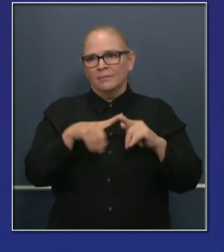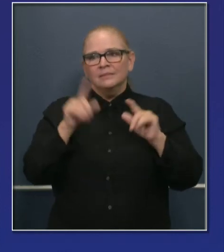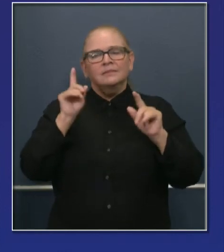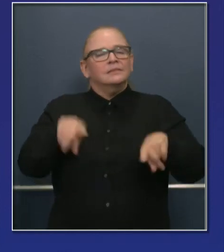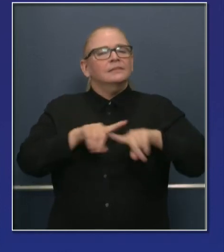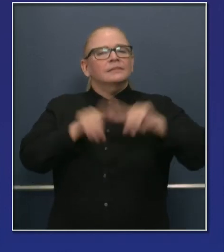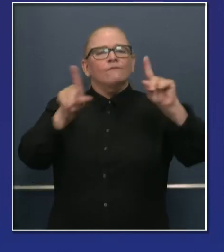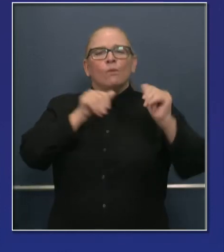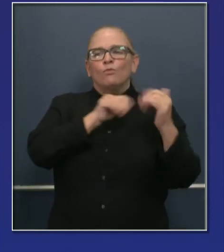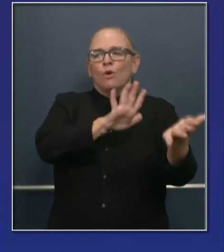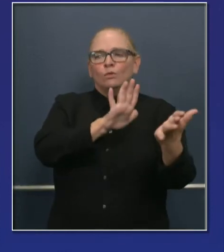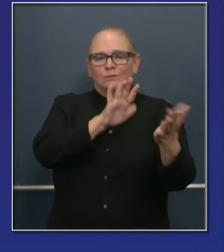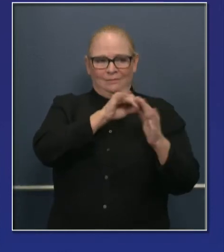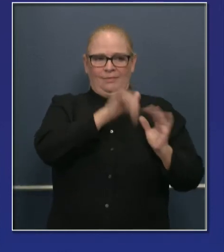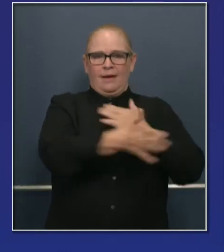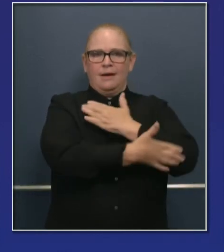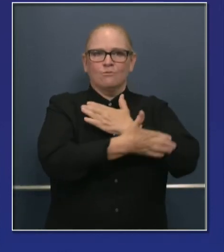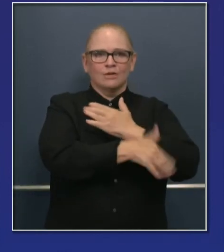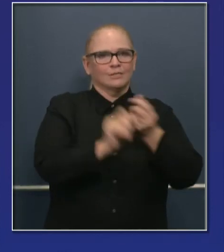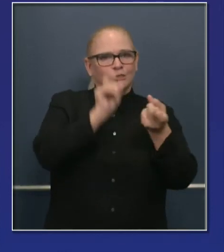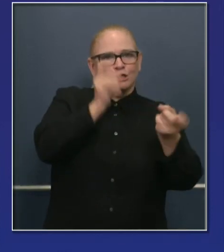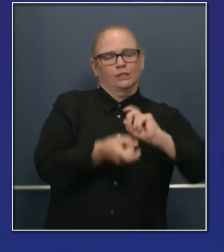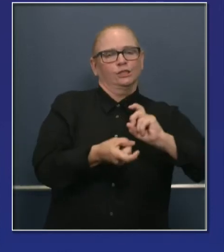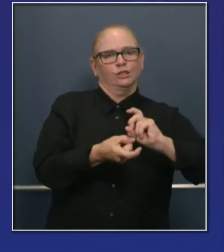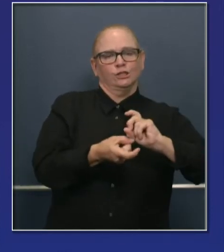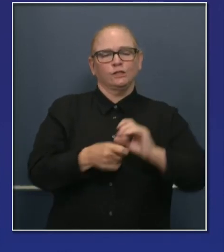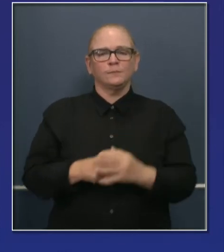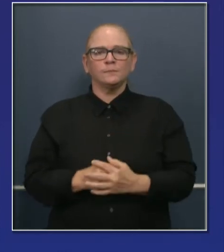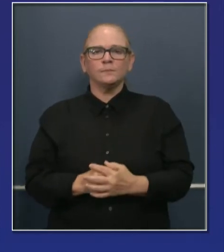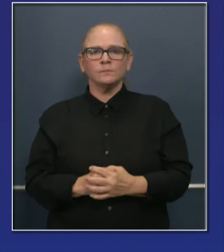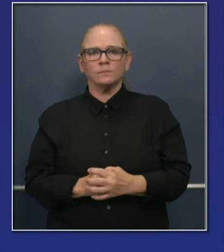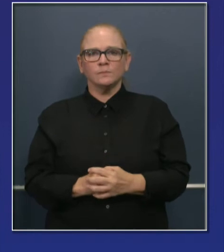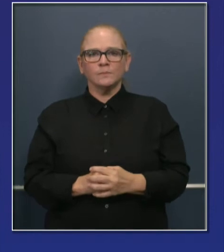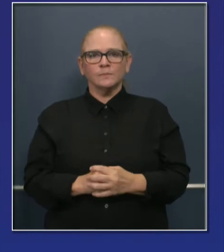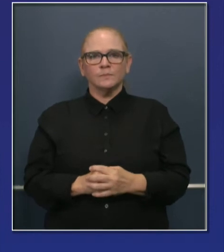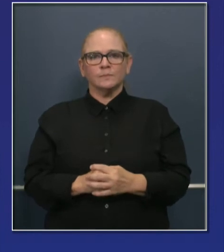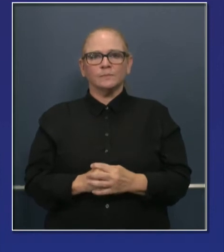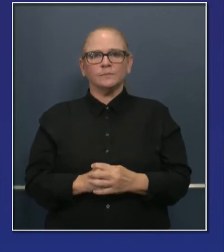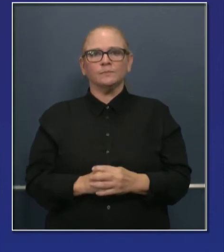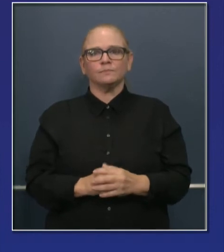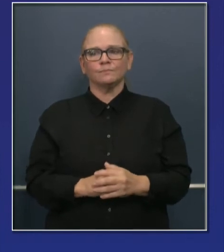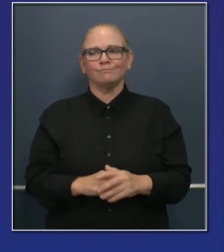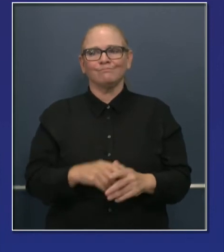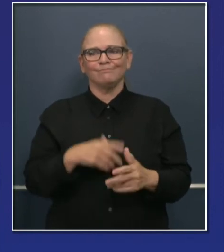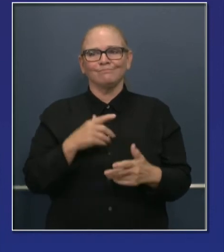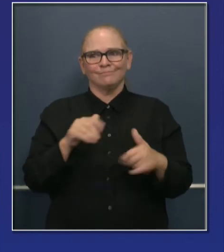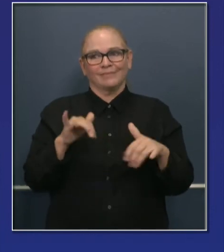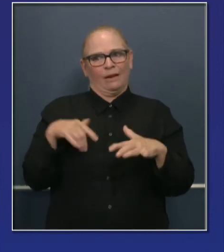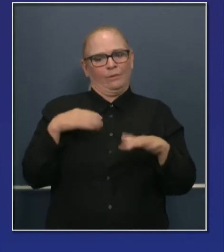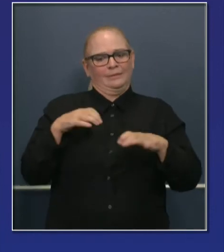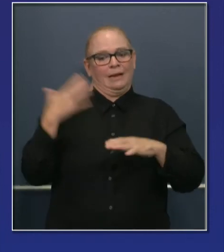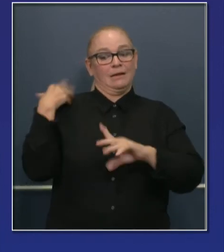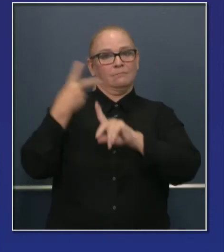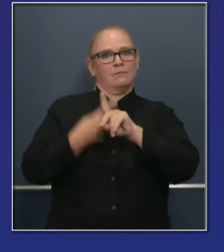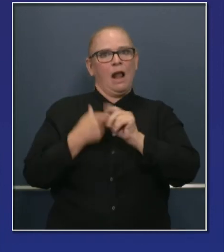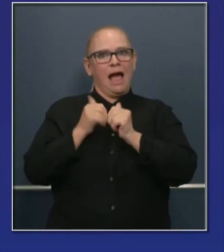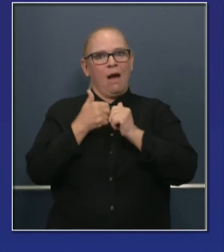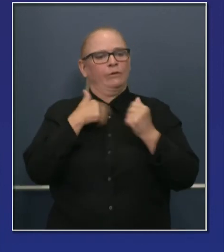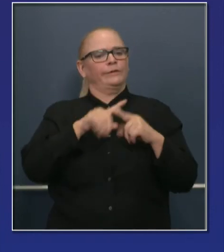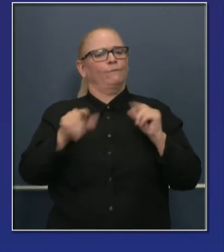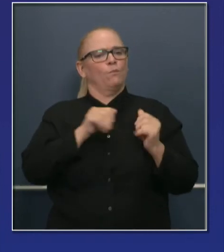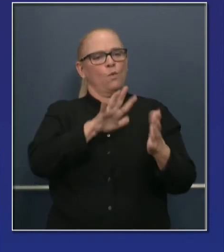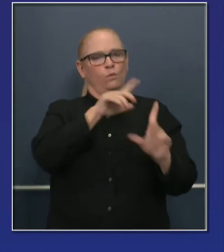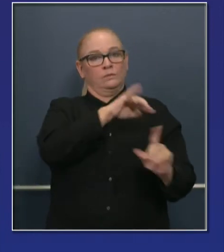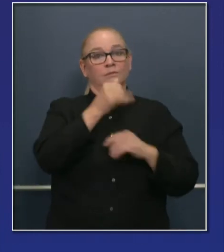strategies, and new accountability structures, and that's exactly what took place. The model now, as